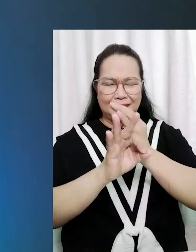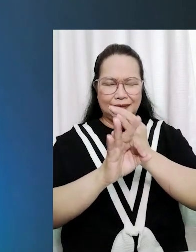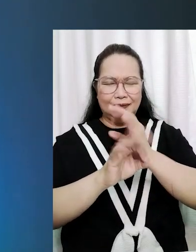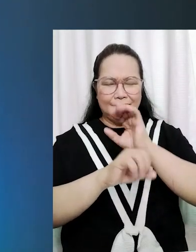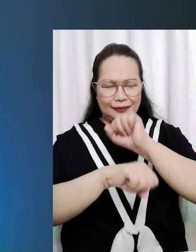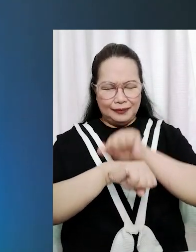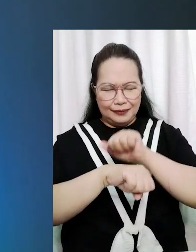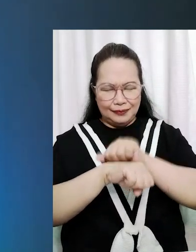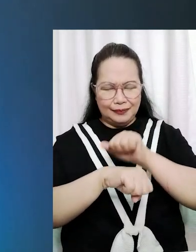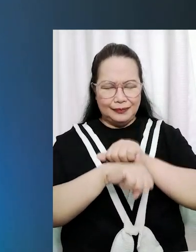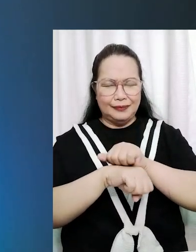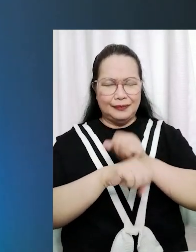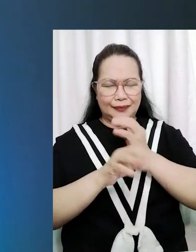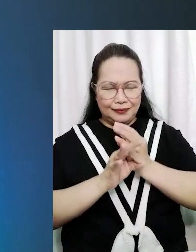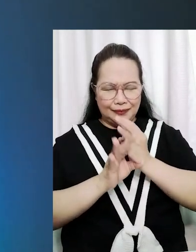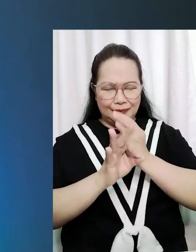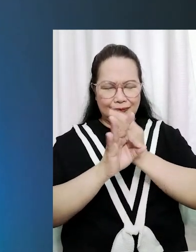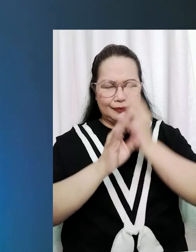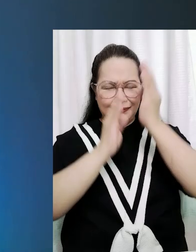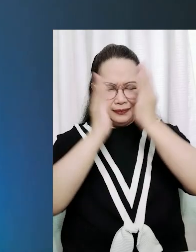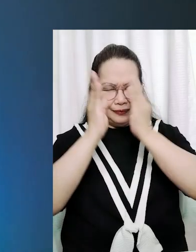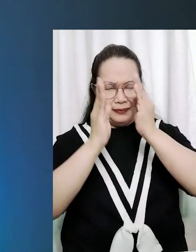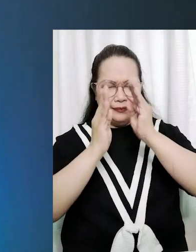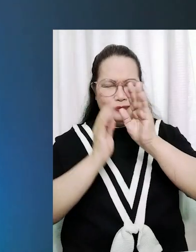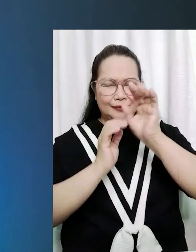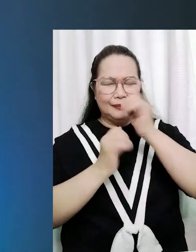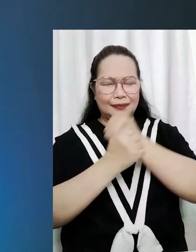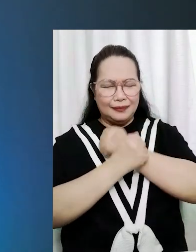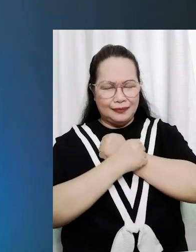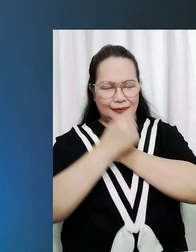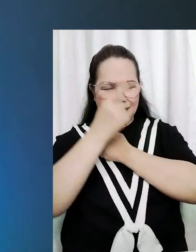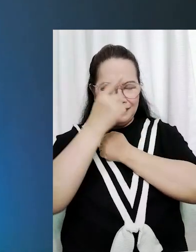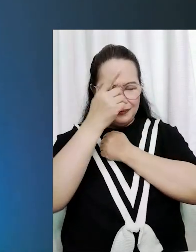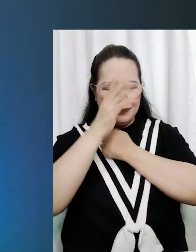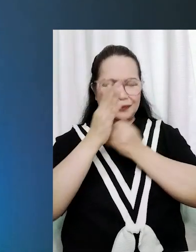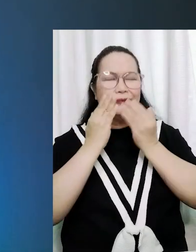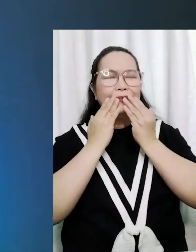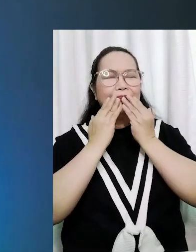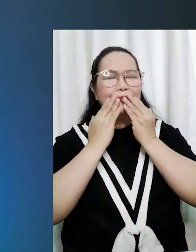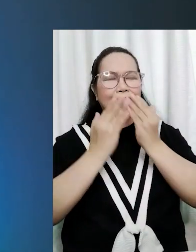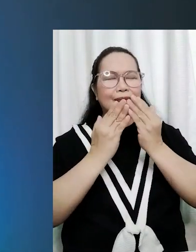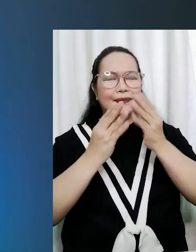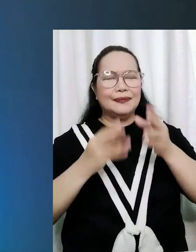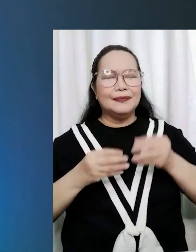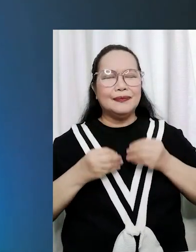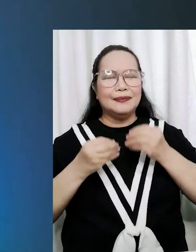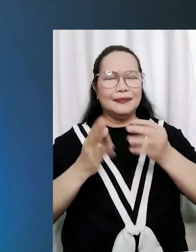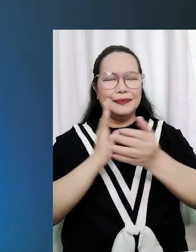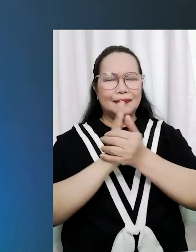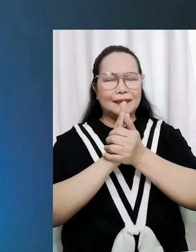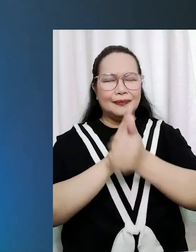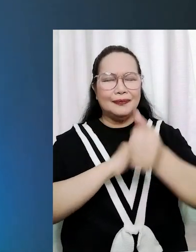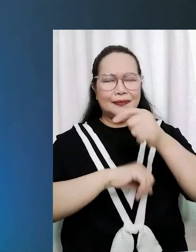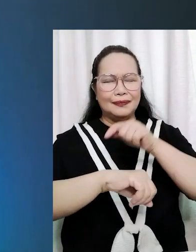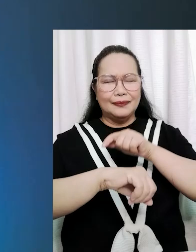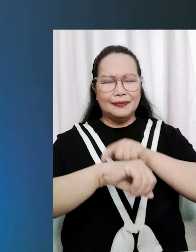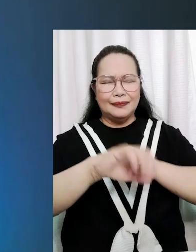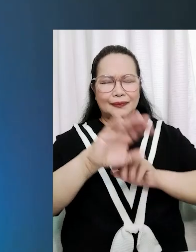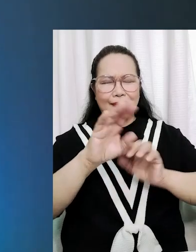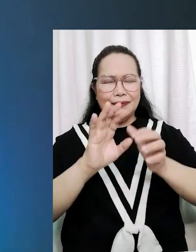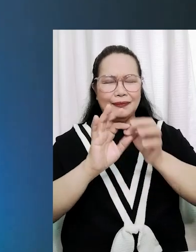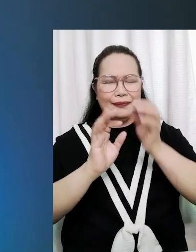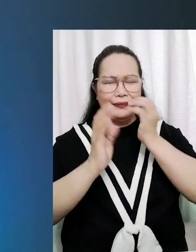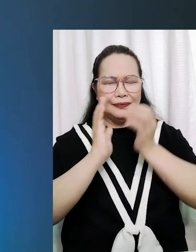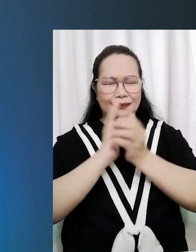task and be faithful in serving you and loving you. Thank you, Lord, for those who have given their gifts, their times, and their